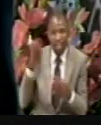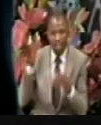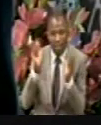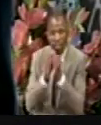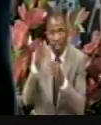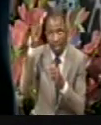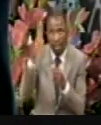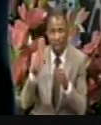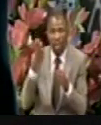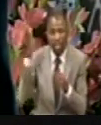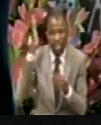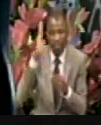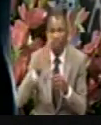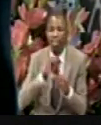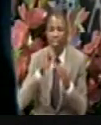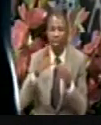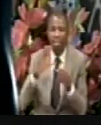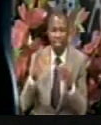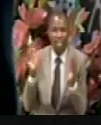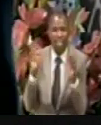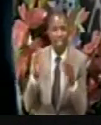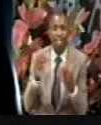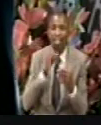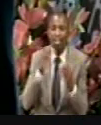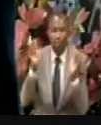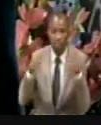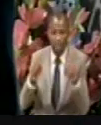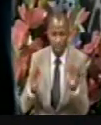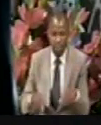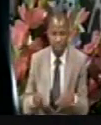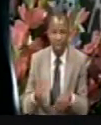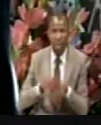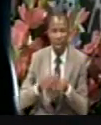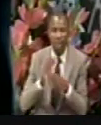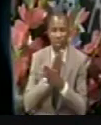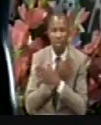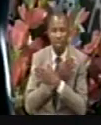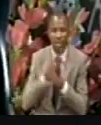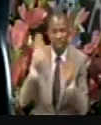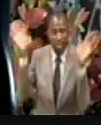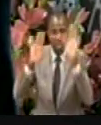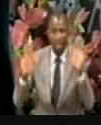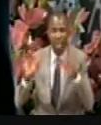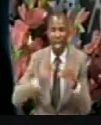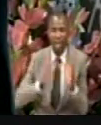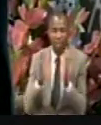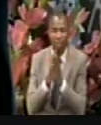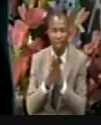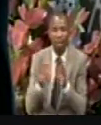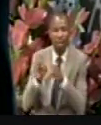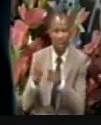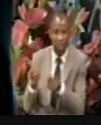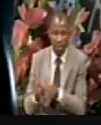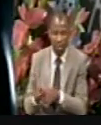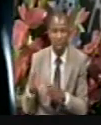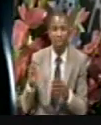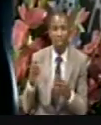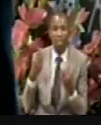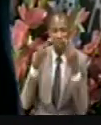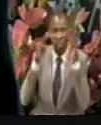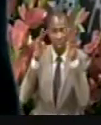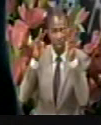divine solution for me, because with God, there is nothing impossible. I prayed. On Sunday, I came. I prayed